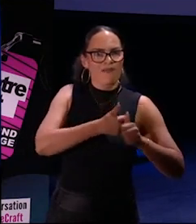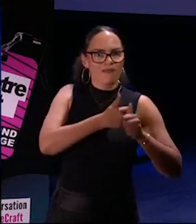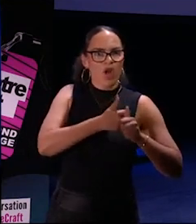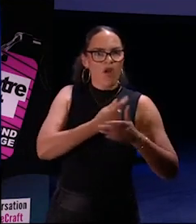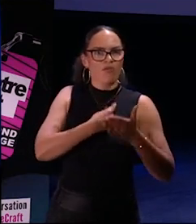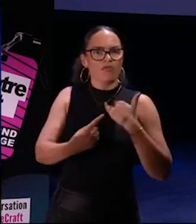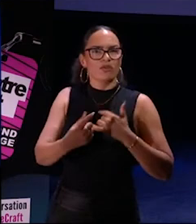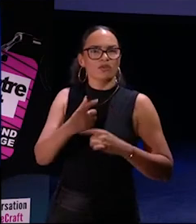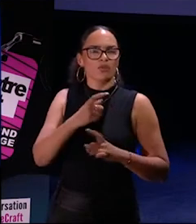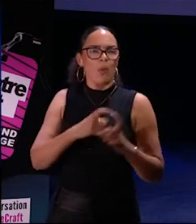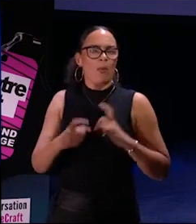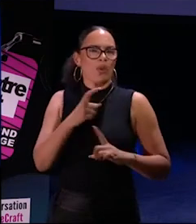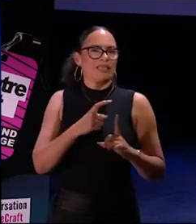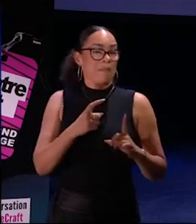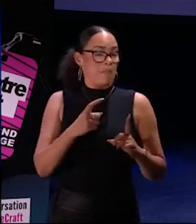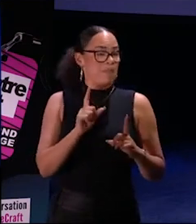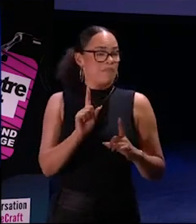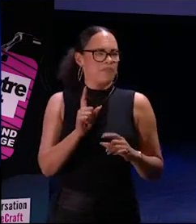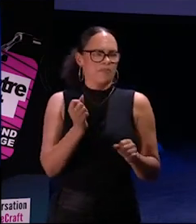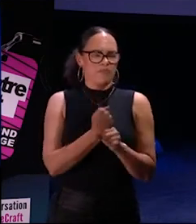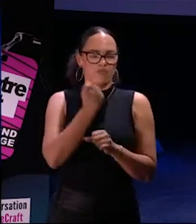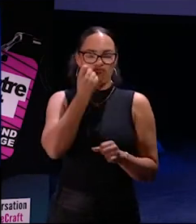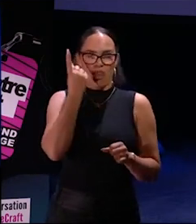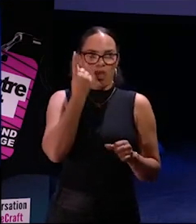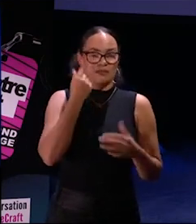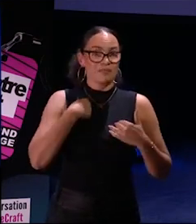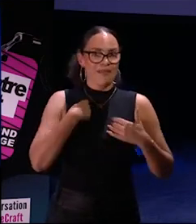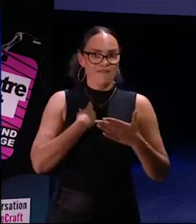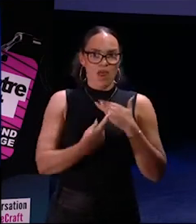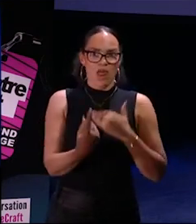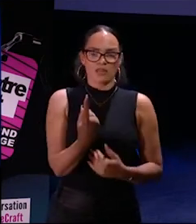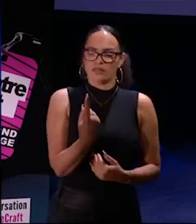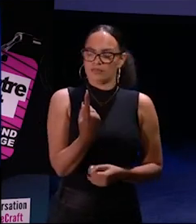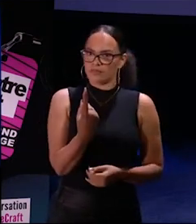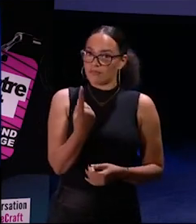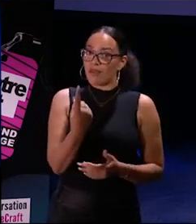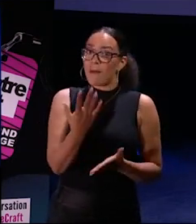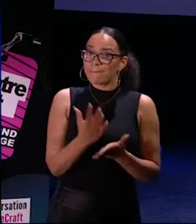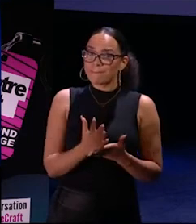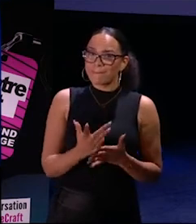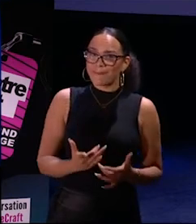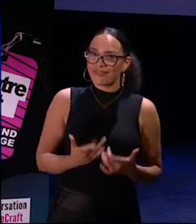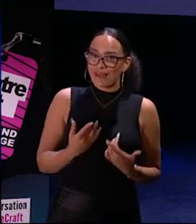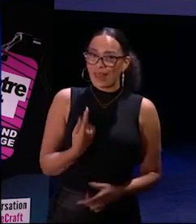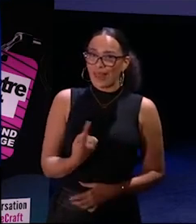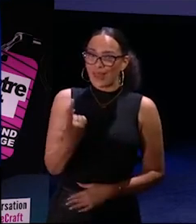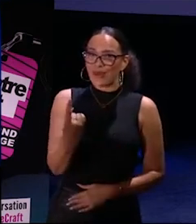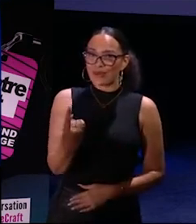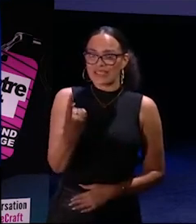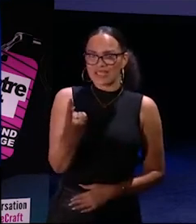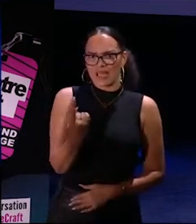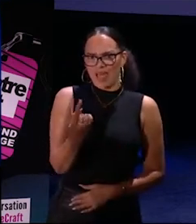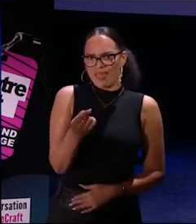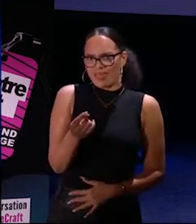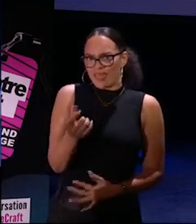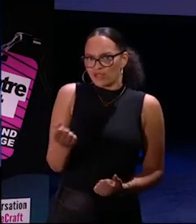realize that sense that you have when you're a freelancer of quite often feeling that you are on your own was actually articulated